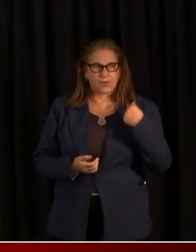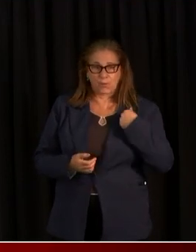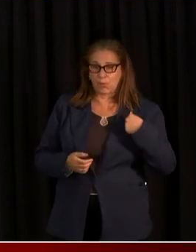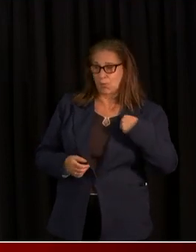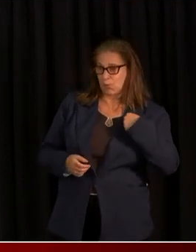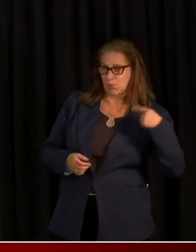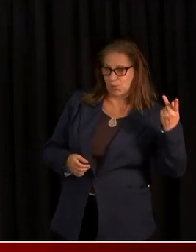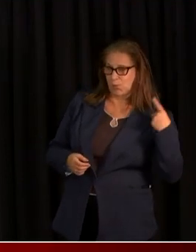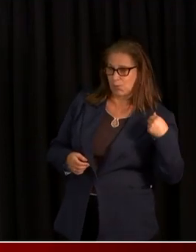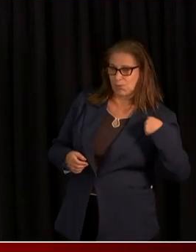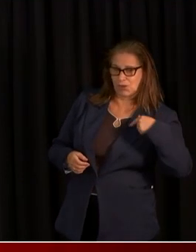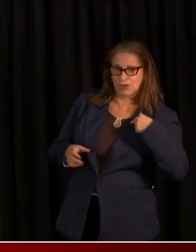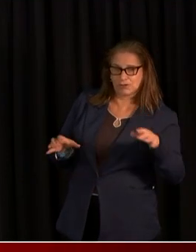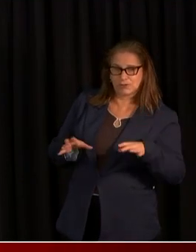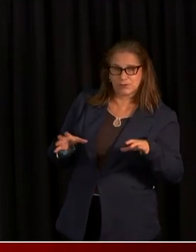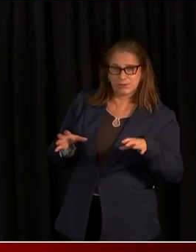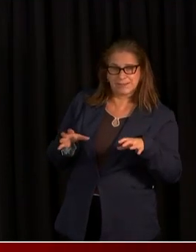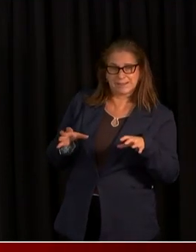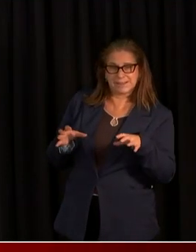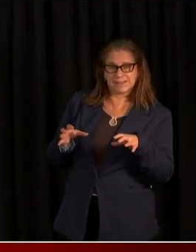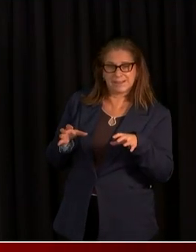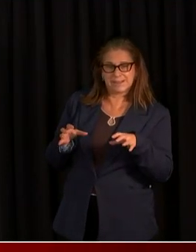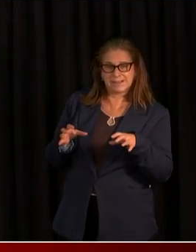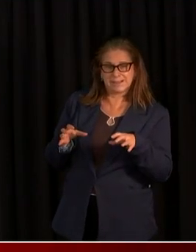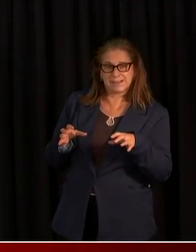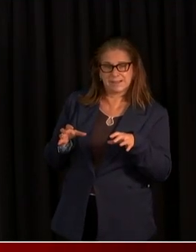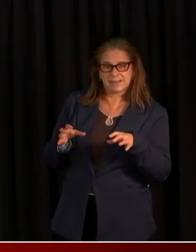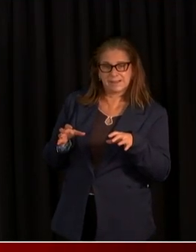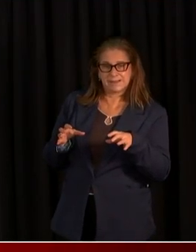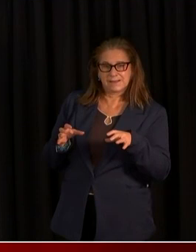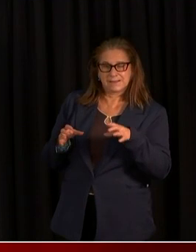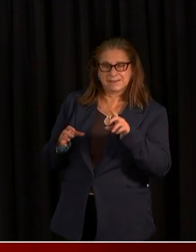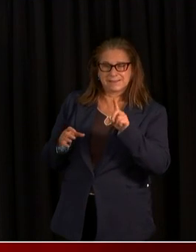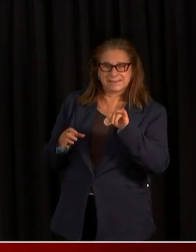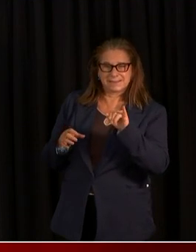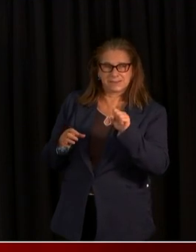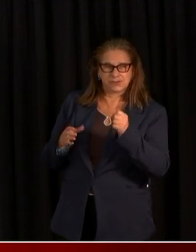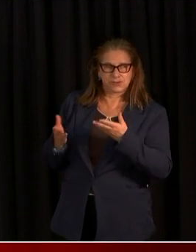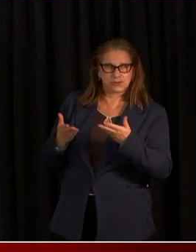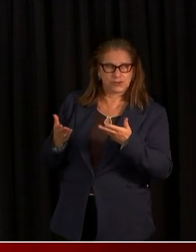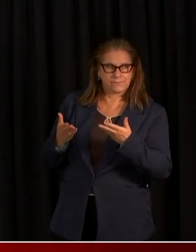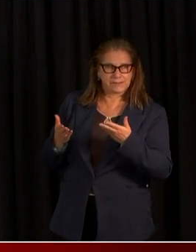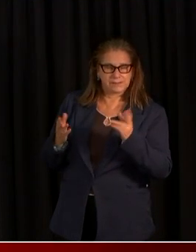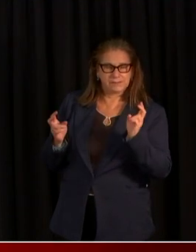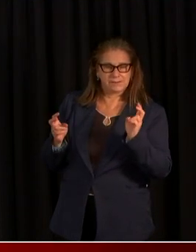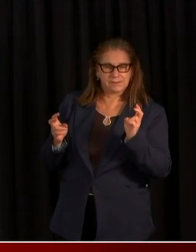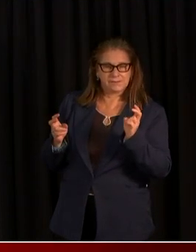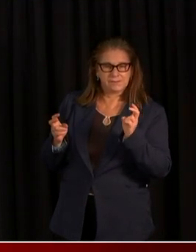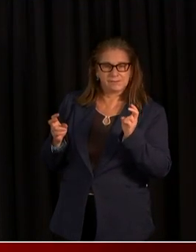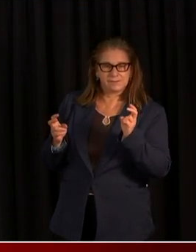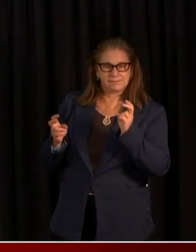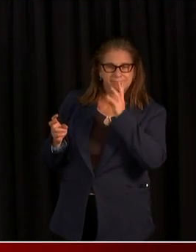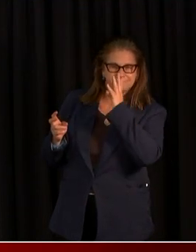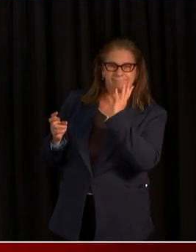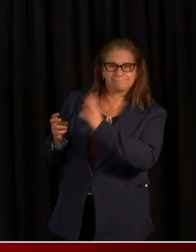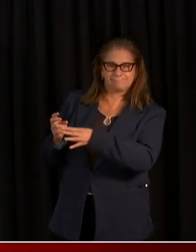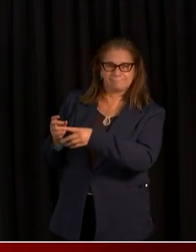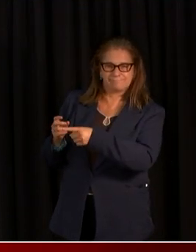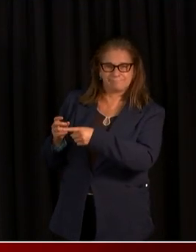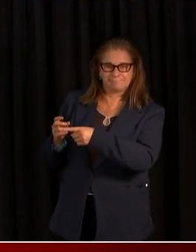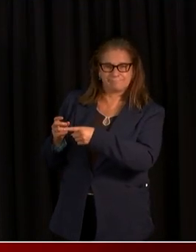to our families if we only talked about distance learning being effective because there is a device and a connection to the